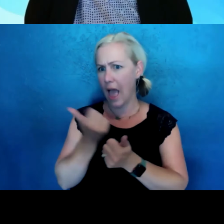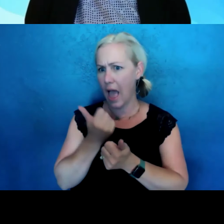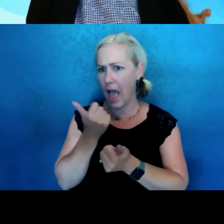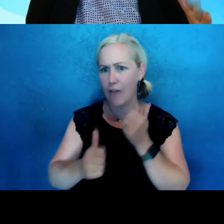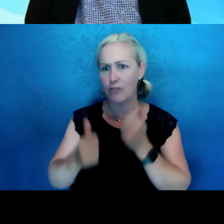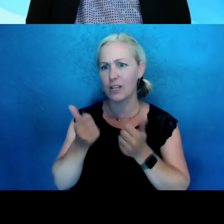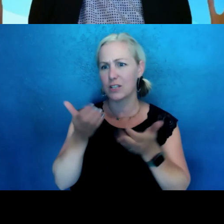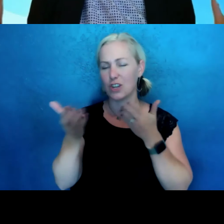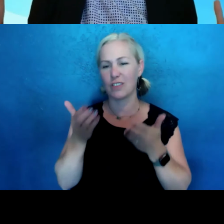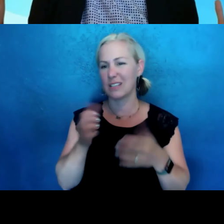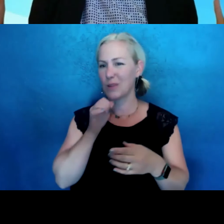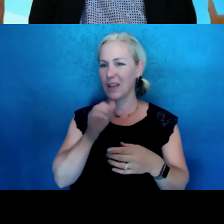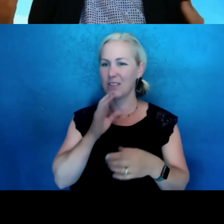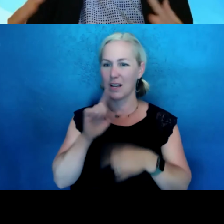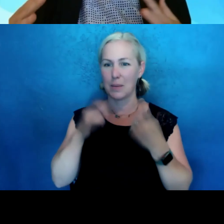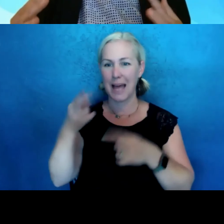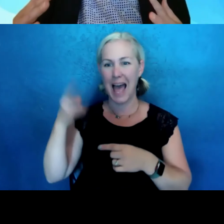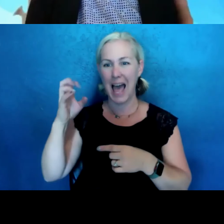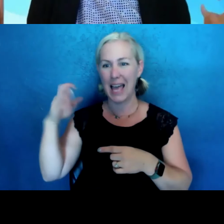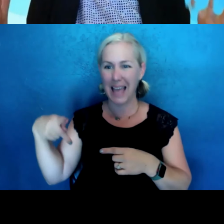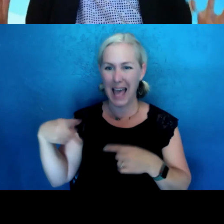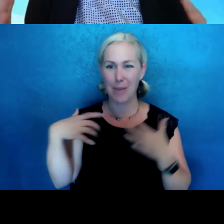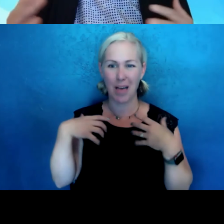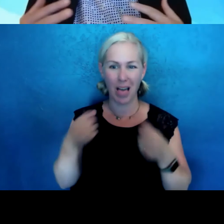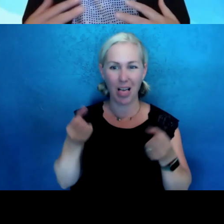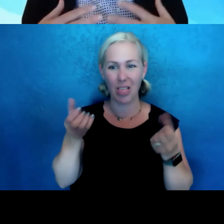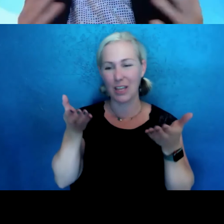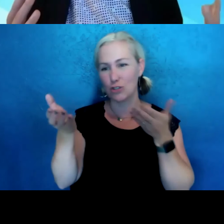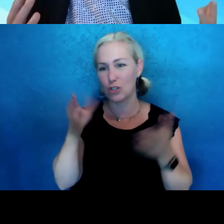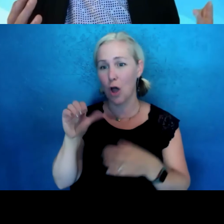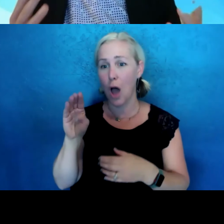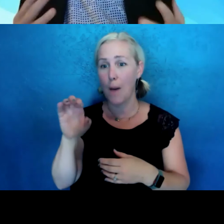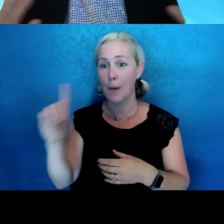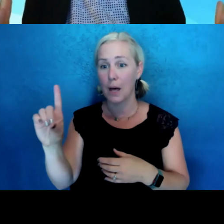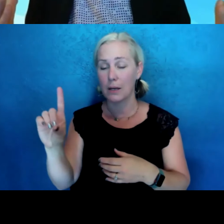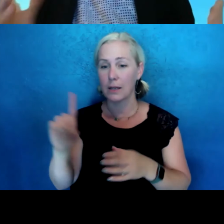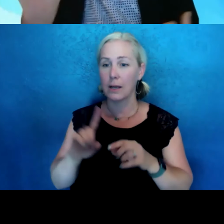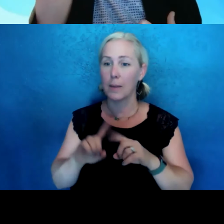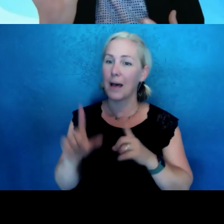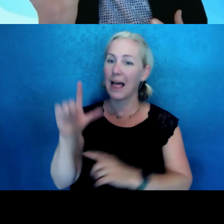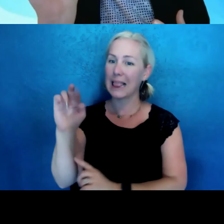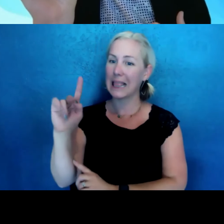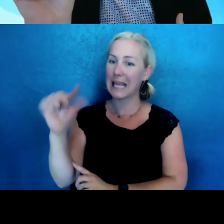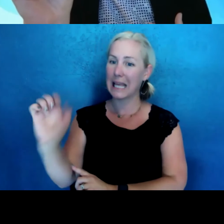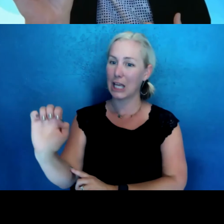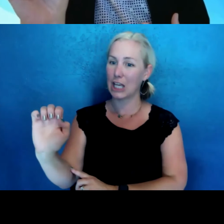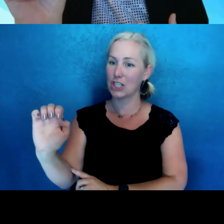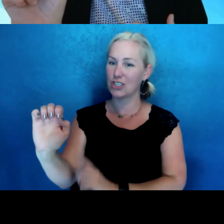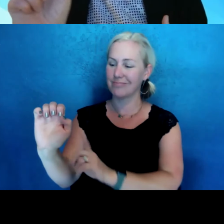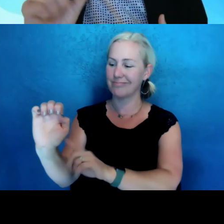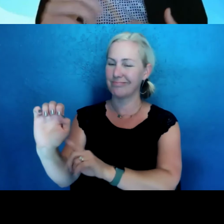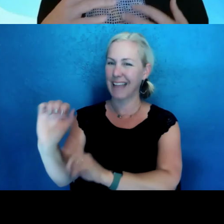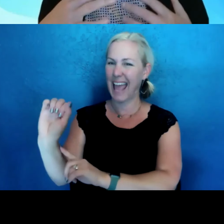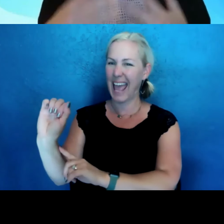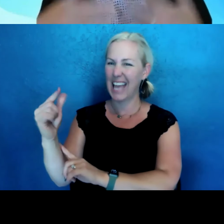even talked about HICAP, health insurance counseling, or ombuds. The linkages problem, it's nice because AGE can be